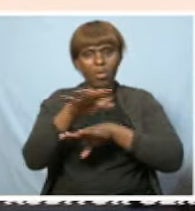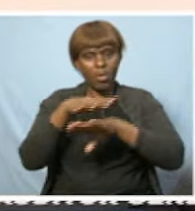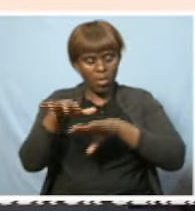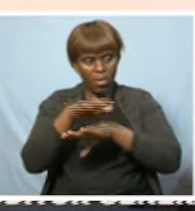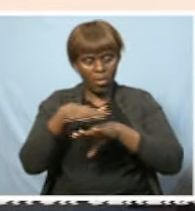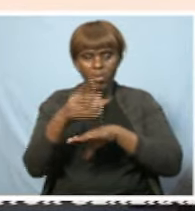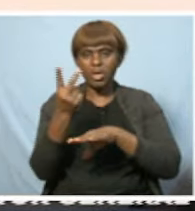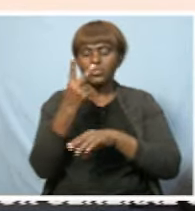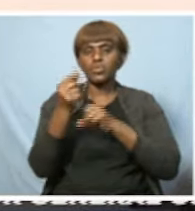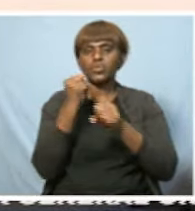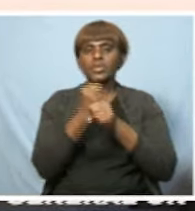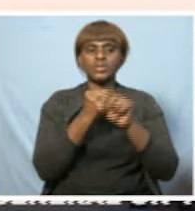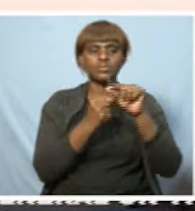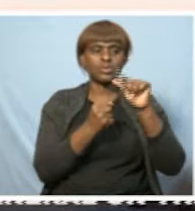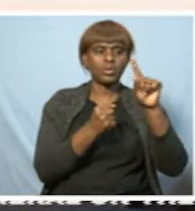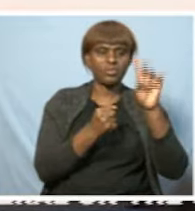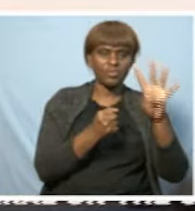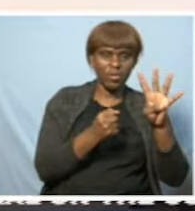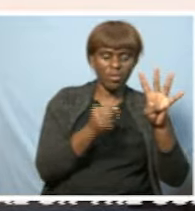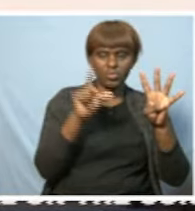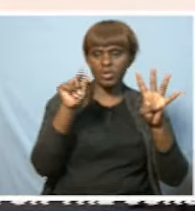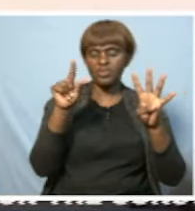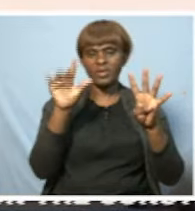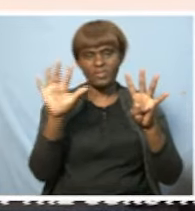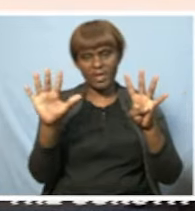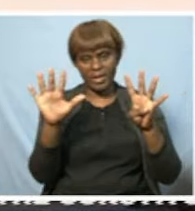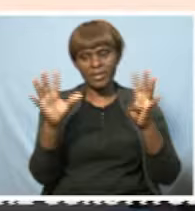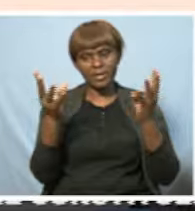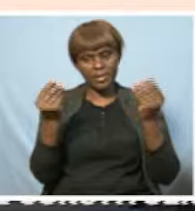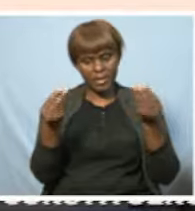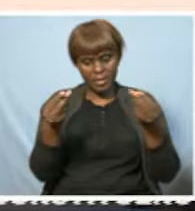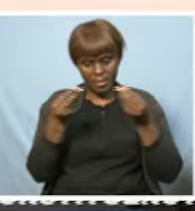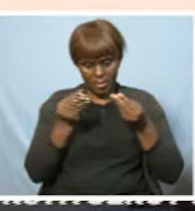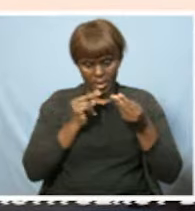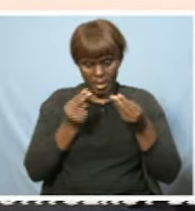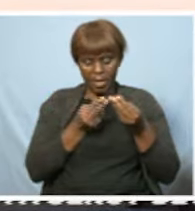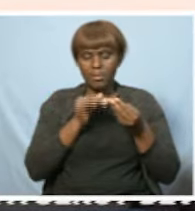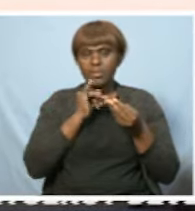2 years, 2024 and 2025. So yes, we are being owed